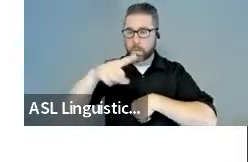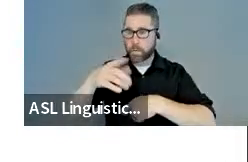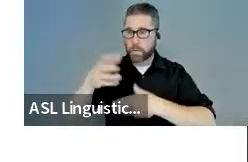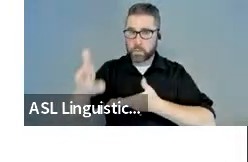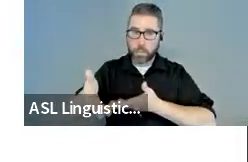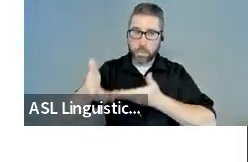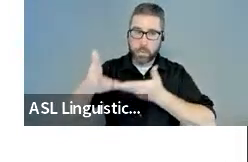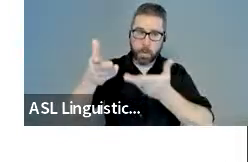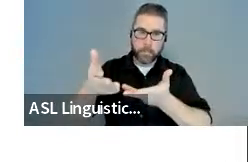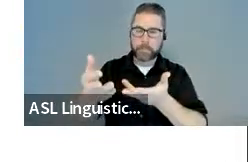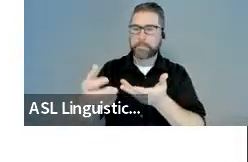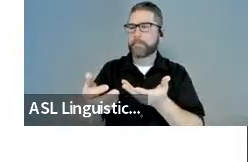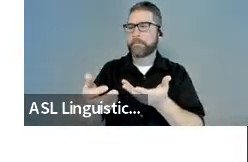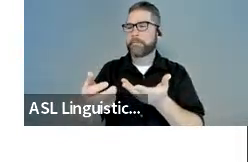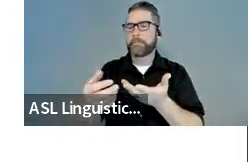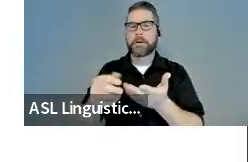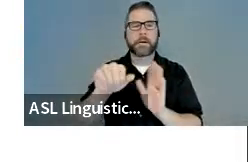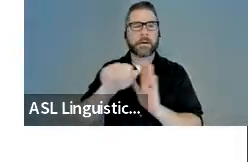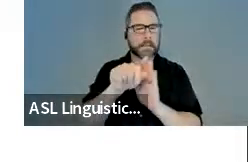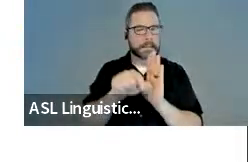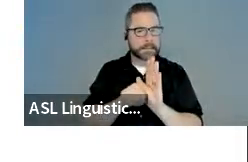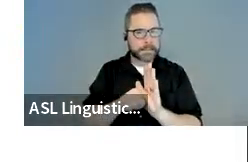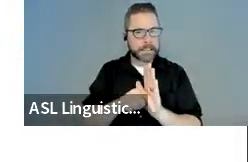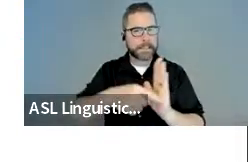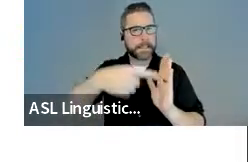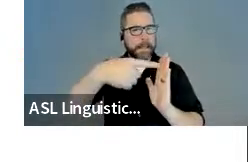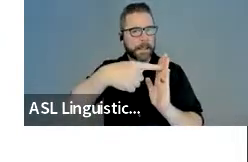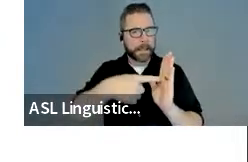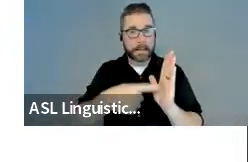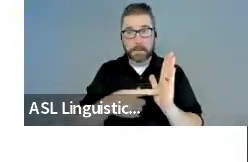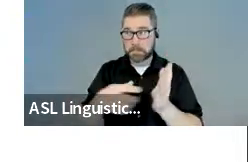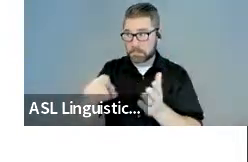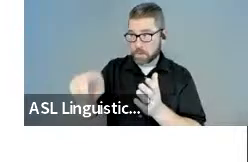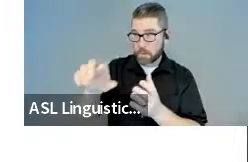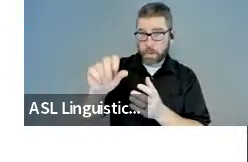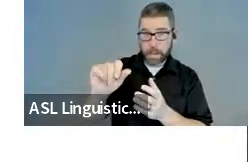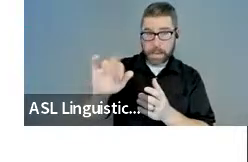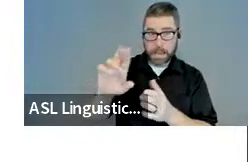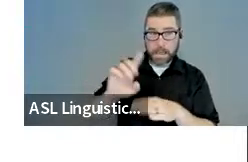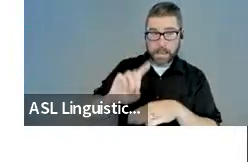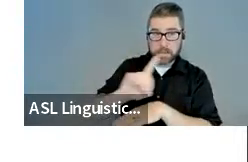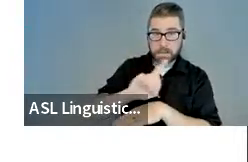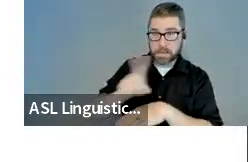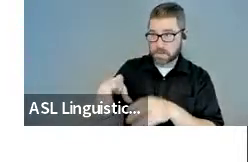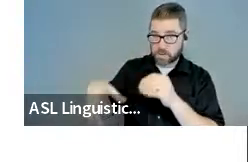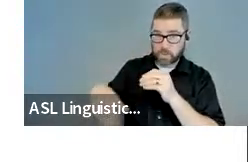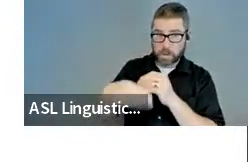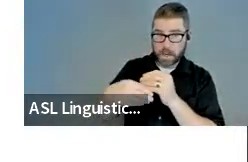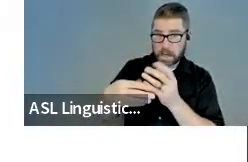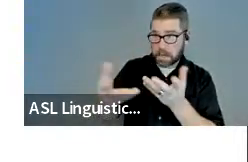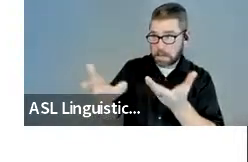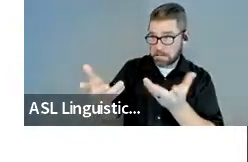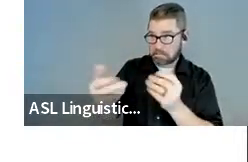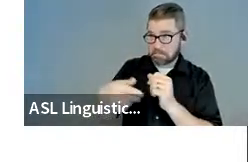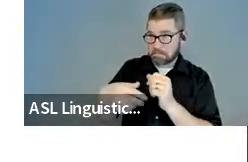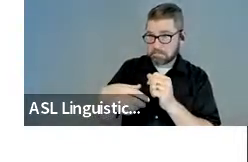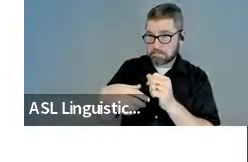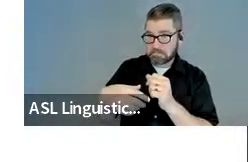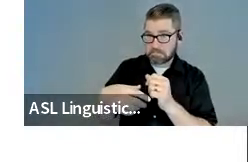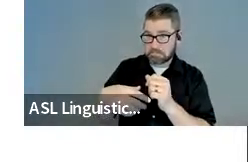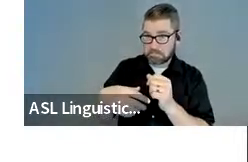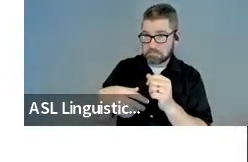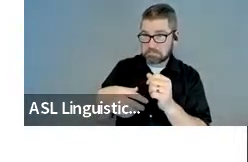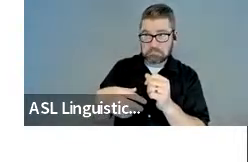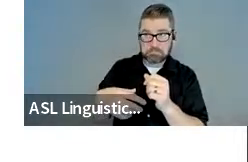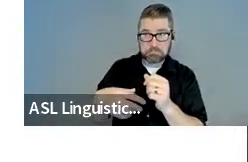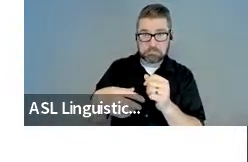agenda items. Air District, I'm not sure if you have anything else to add regarding the agenda setting meetings, but just wanted to remind folks of the process that we've used